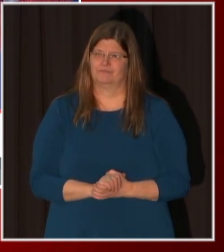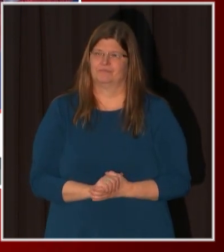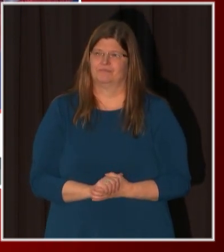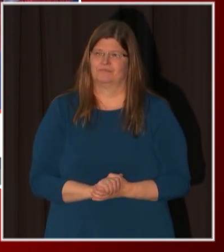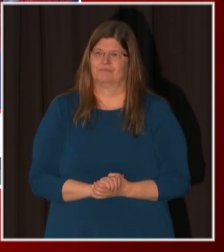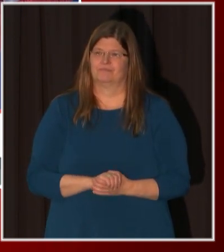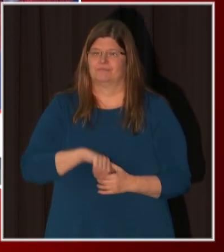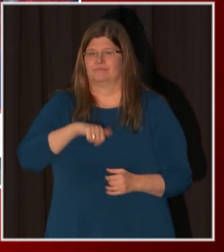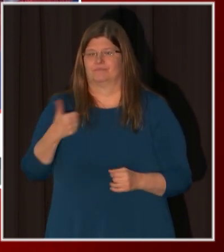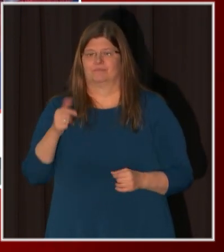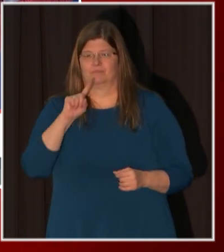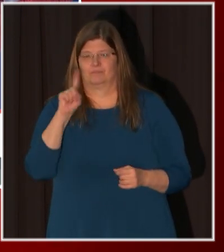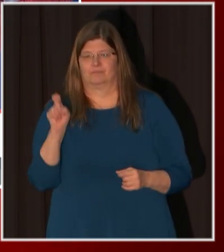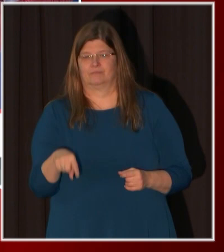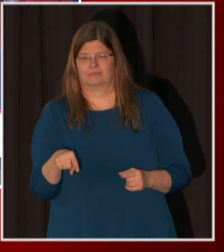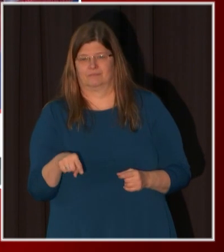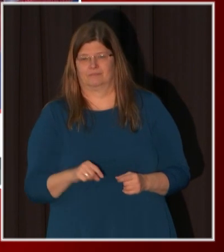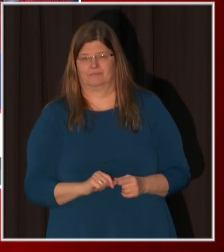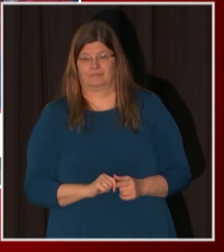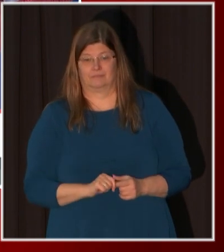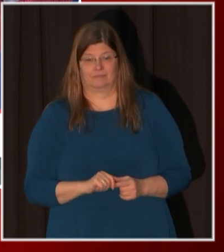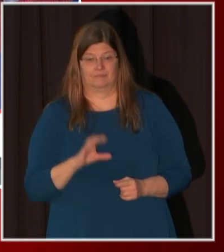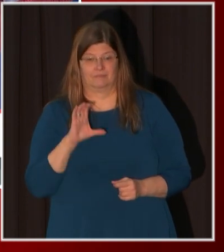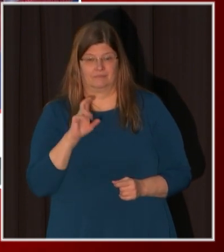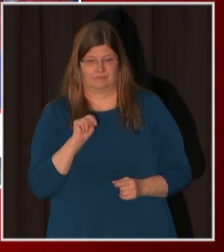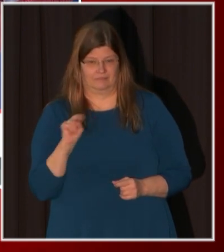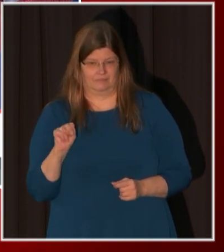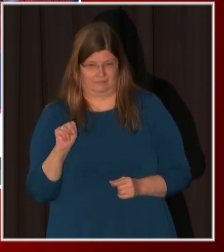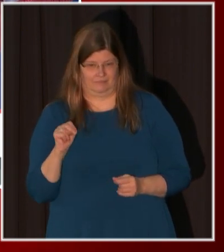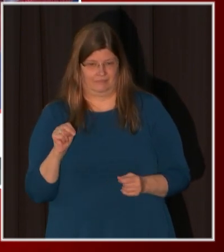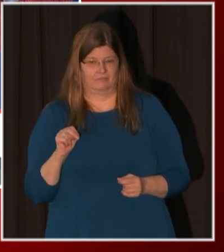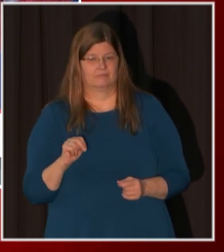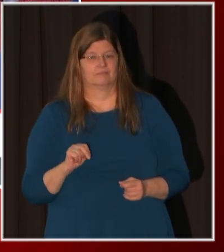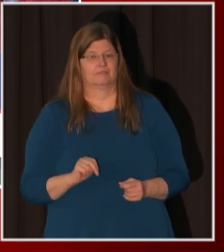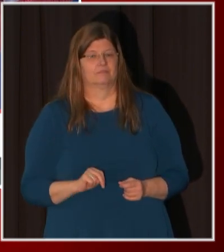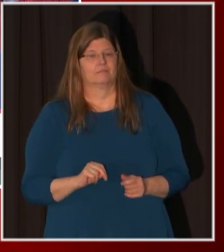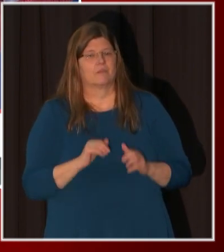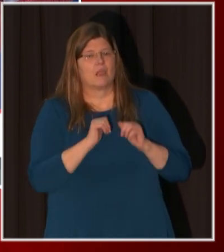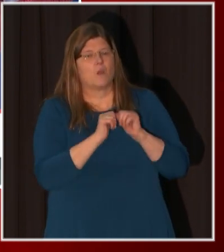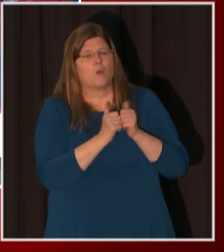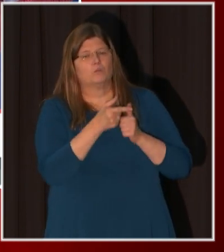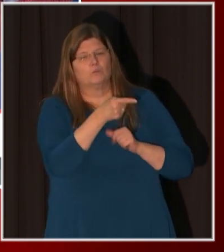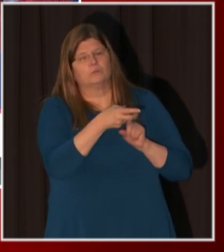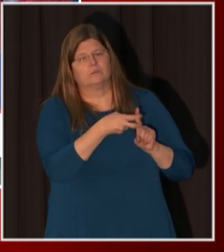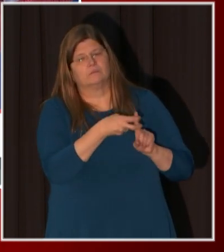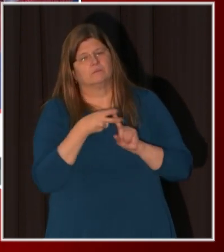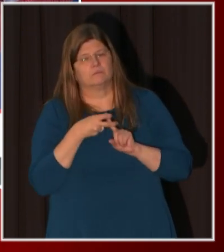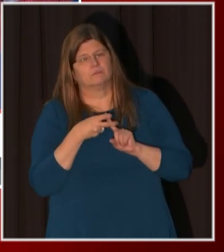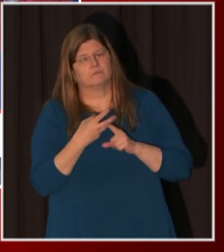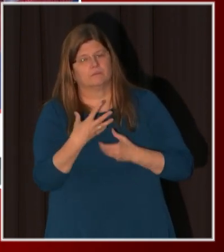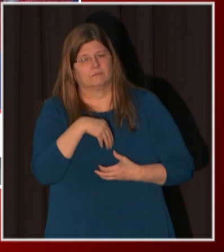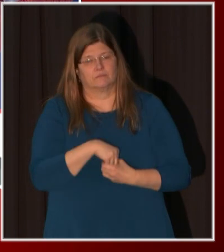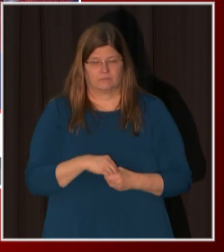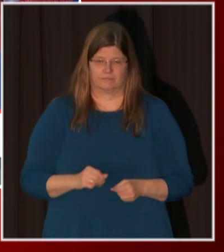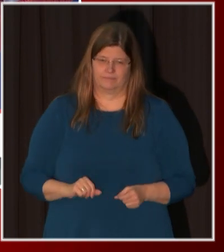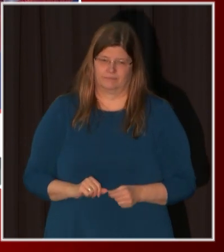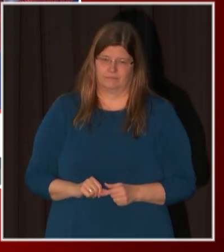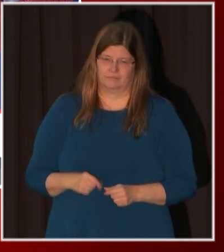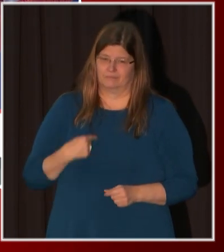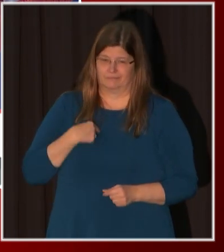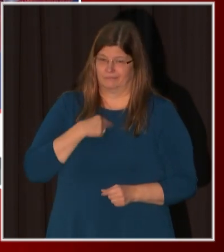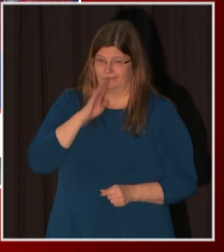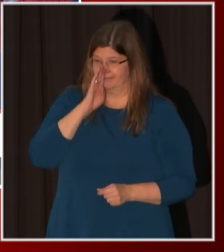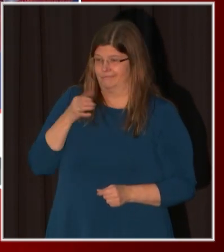Yes. And just in terms of how you roped them in or enlisted them, how did that process play out? I called them